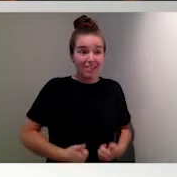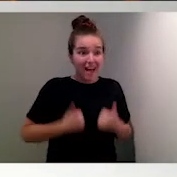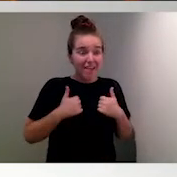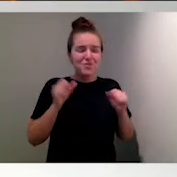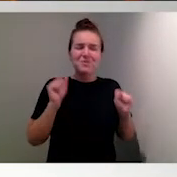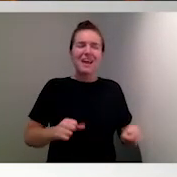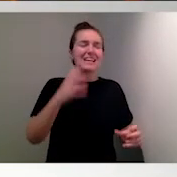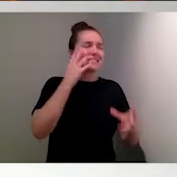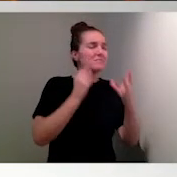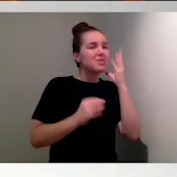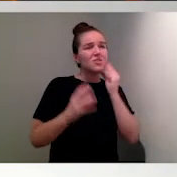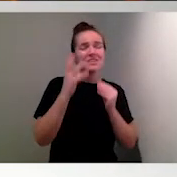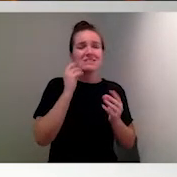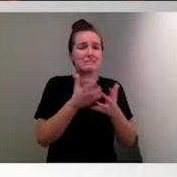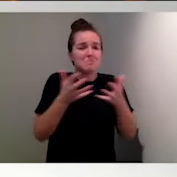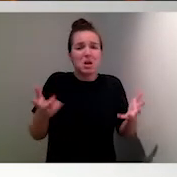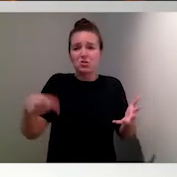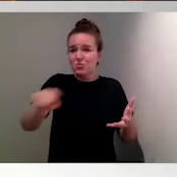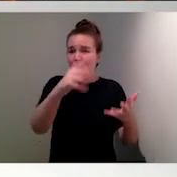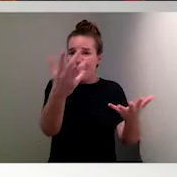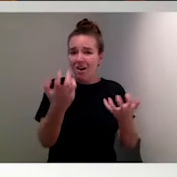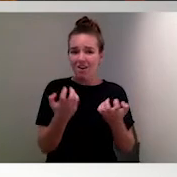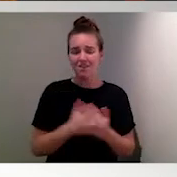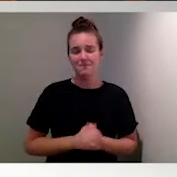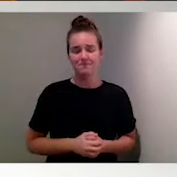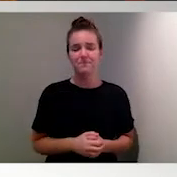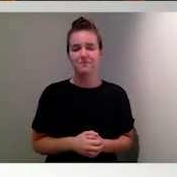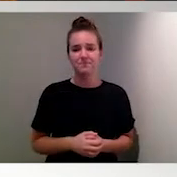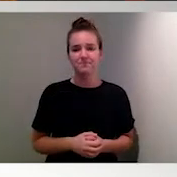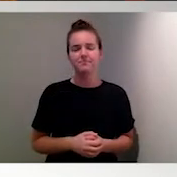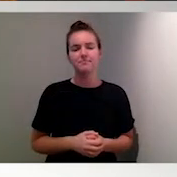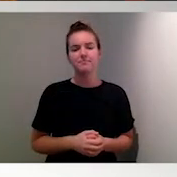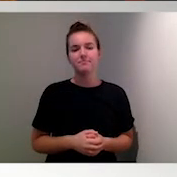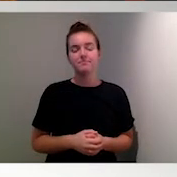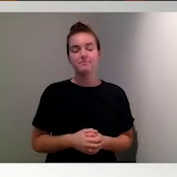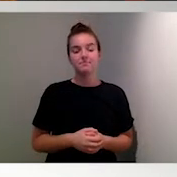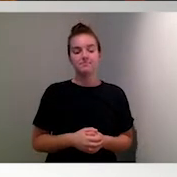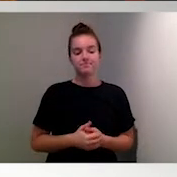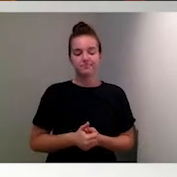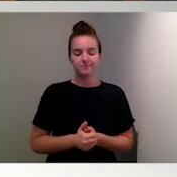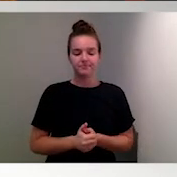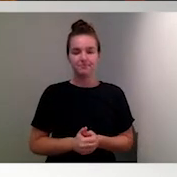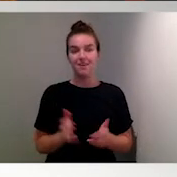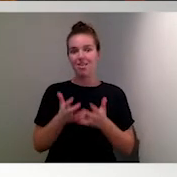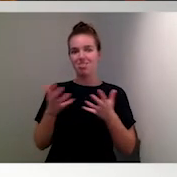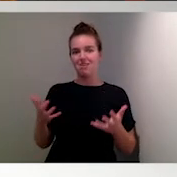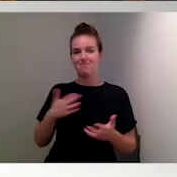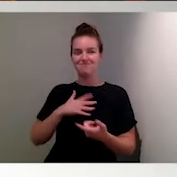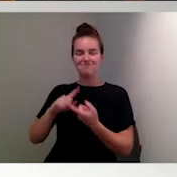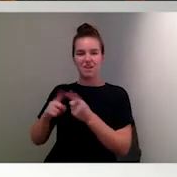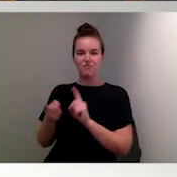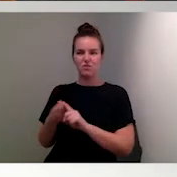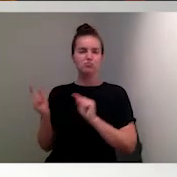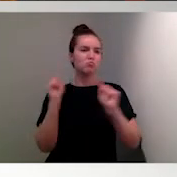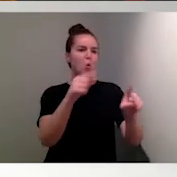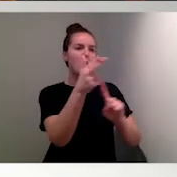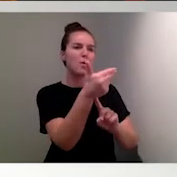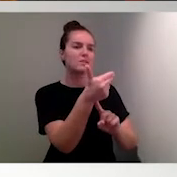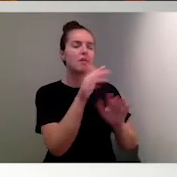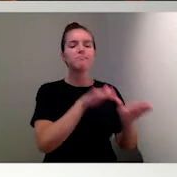have a lot of friends who love to get to a resort and just hang out on the beach, and there are a lot of activities on the beach. When I was in Turks and